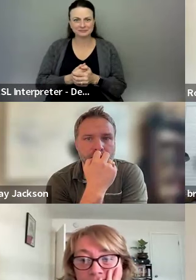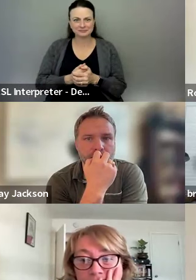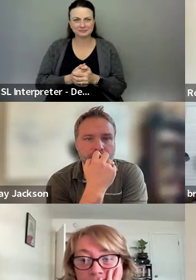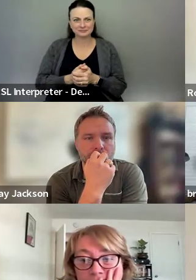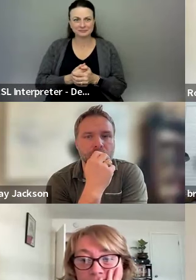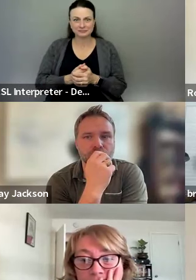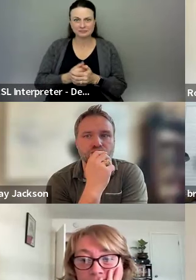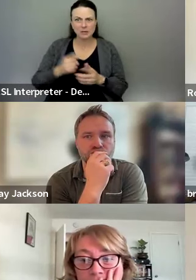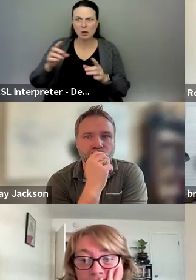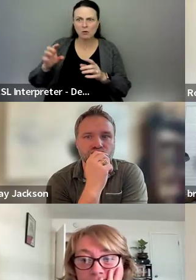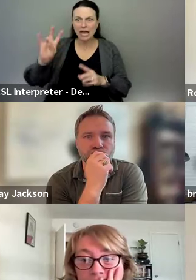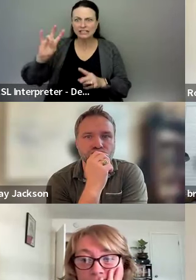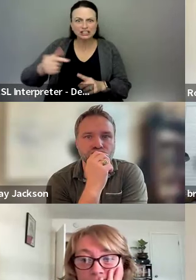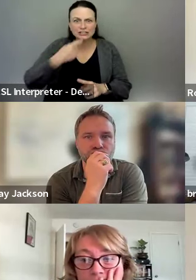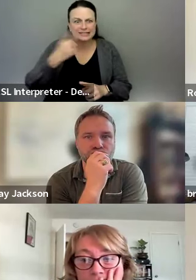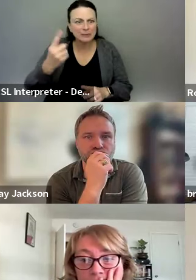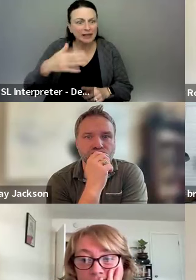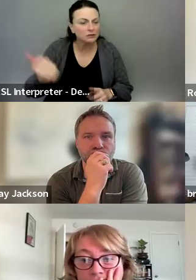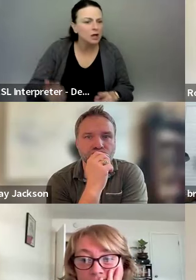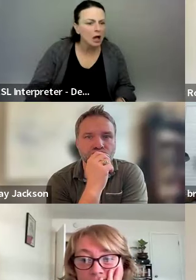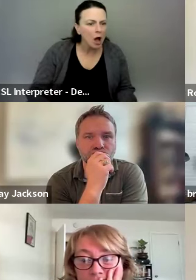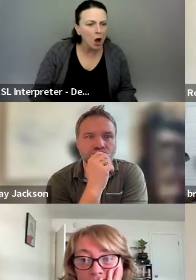I thought Anastasia was saying something, but.